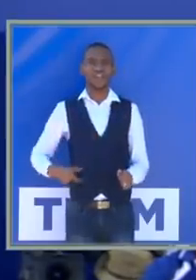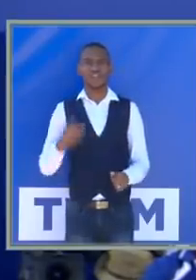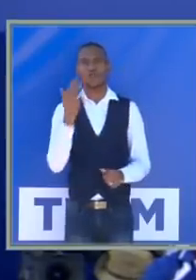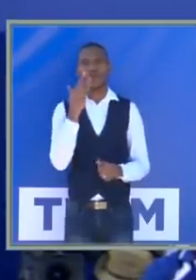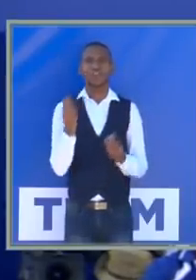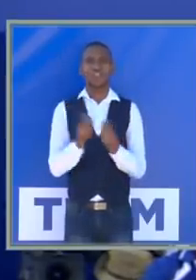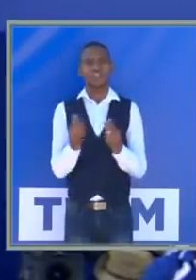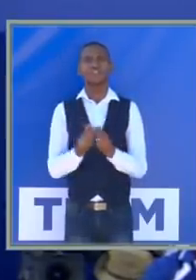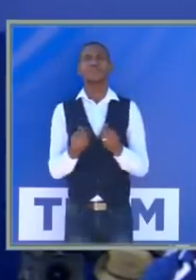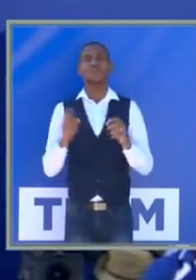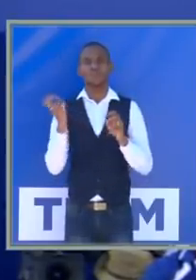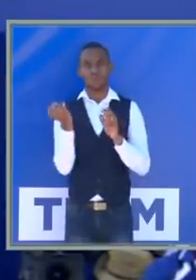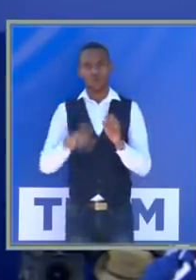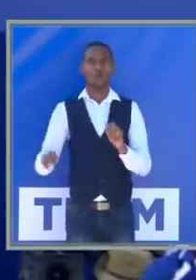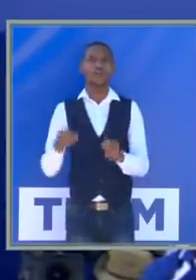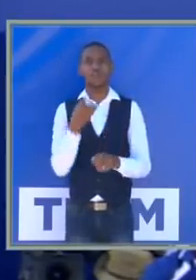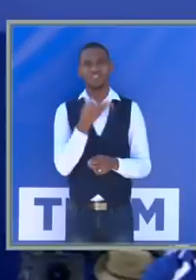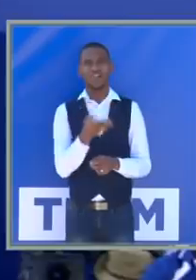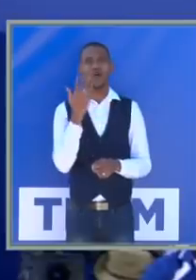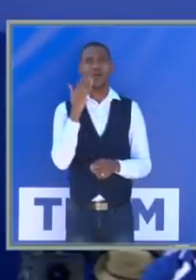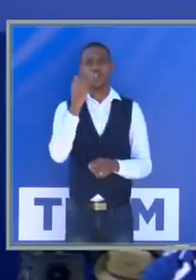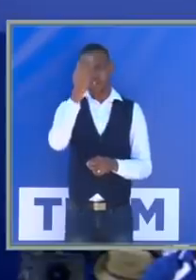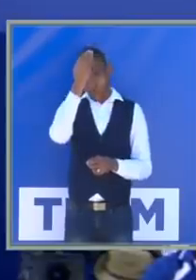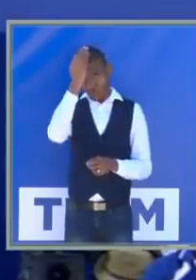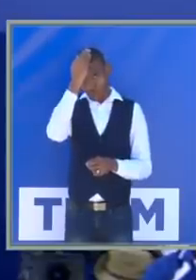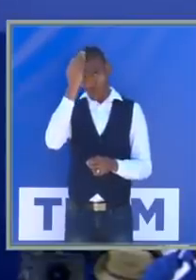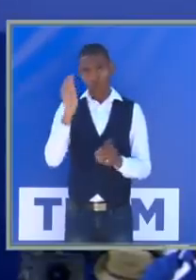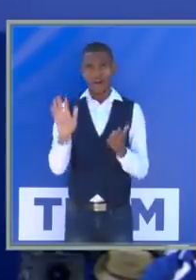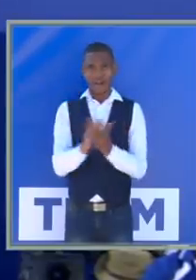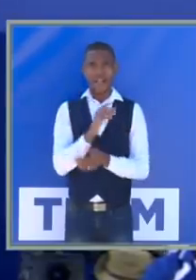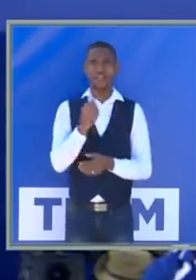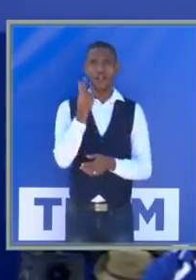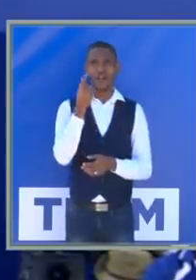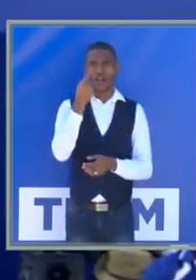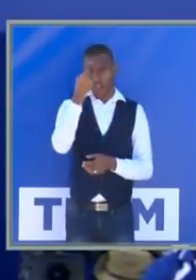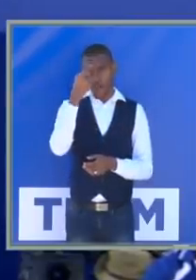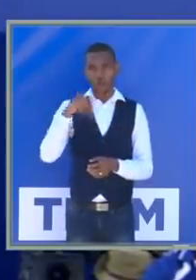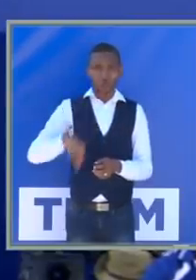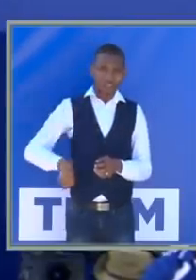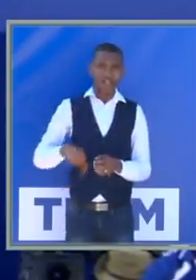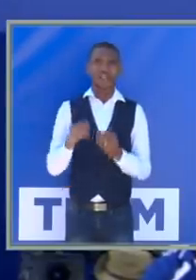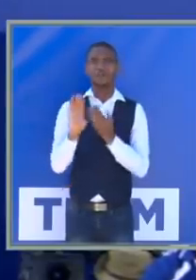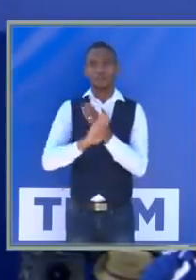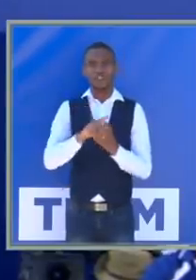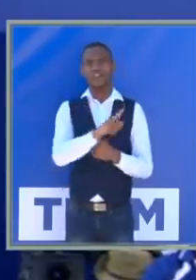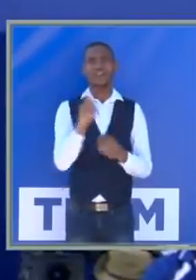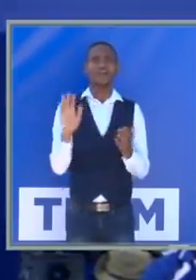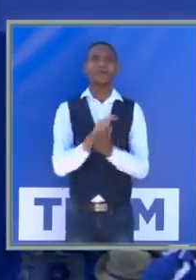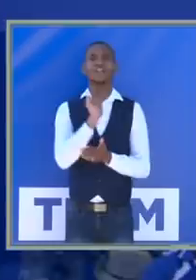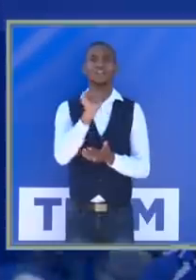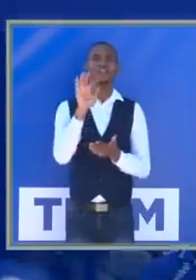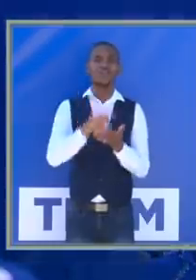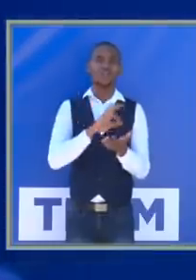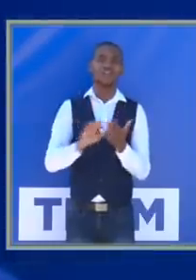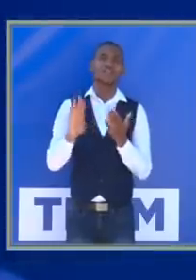being stolen. He was there when Jacob Zuma and the Guptas, and he protected them with his vote, and